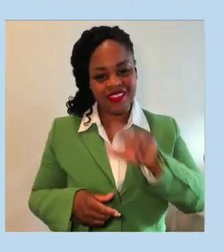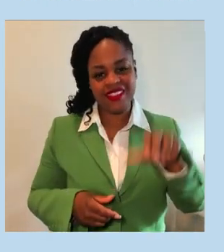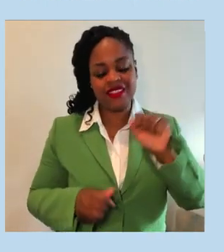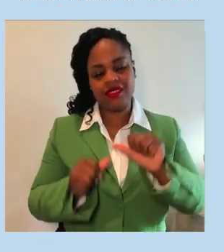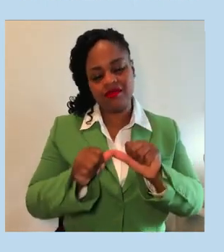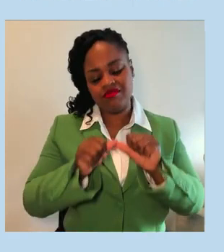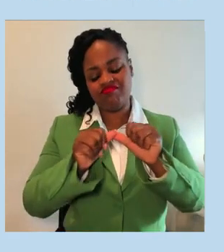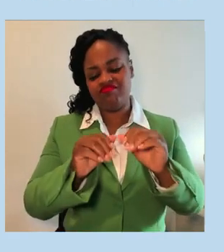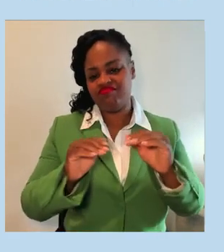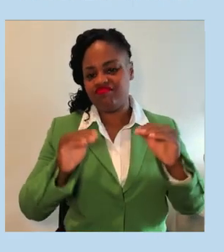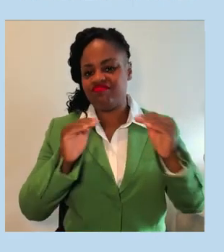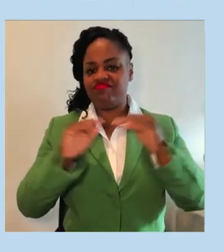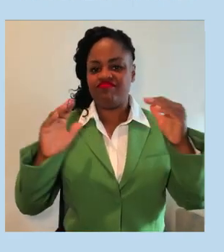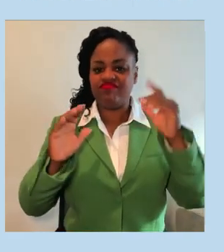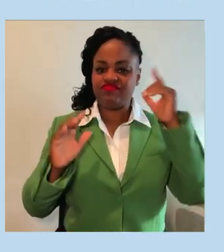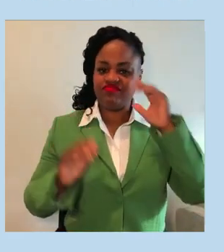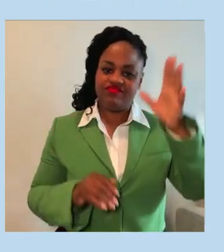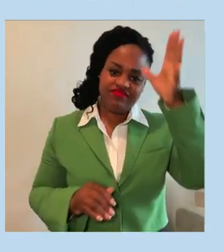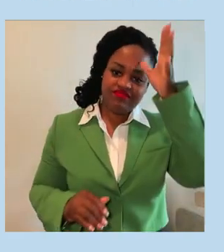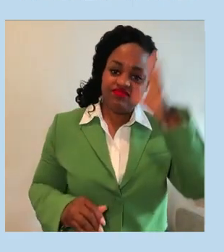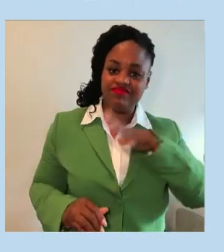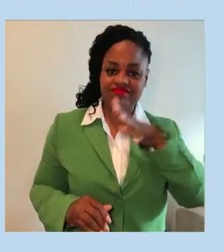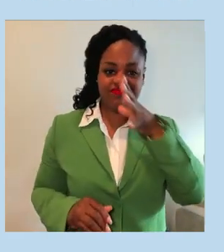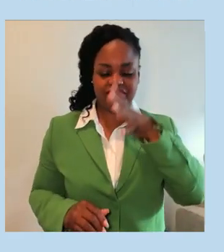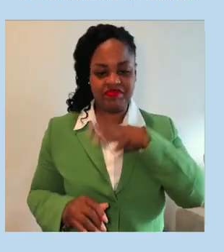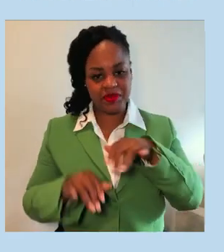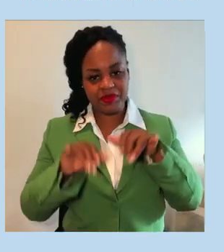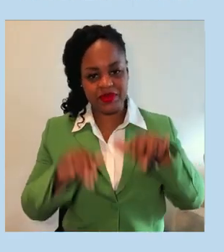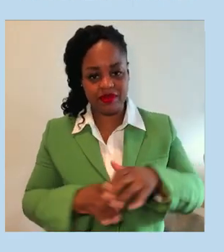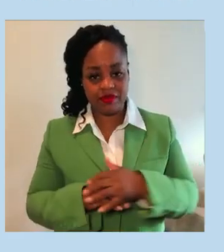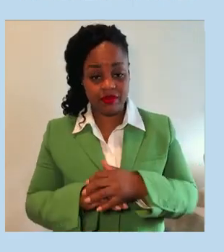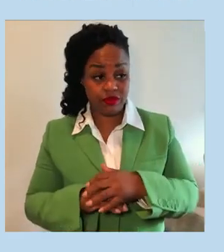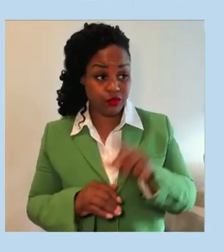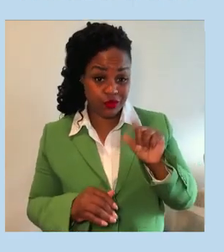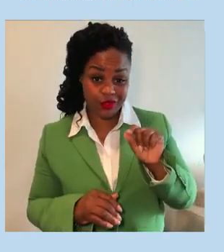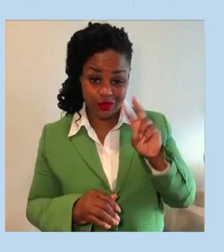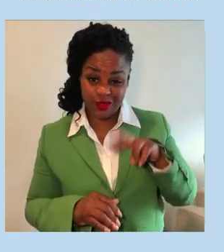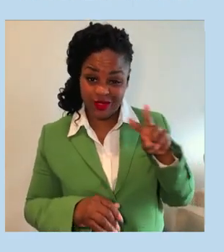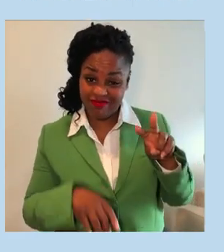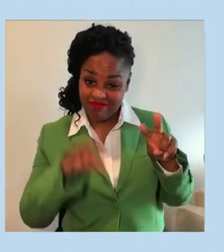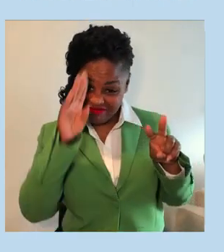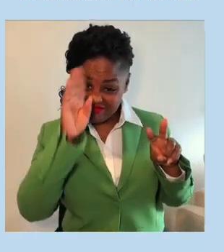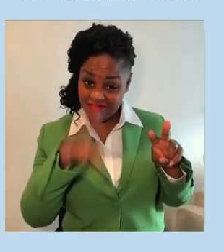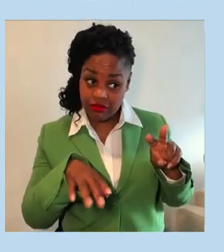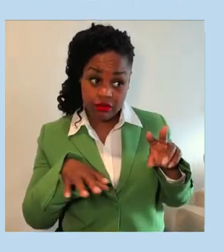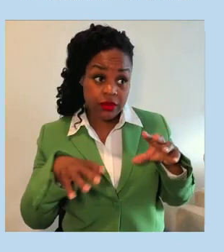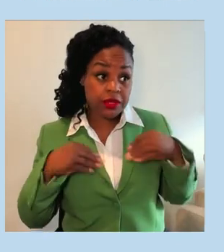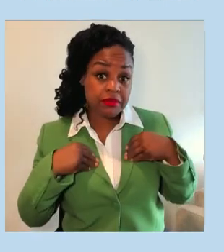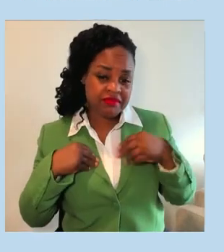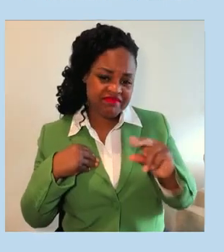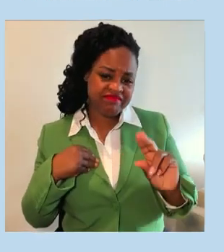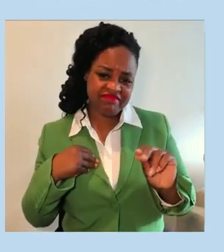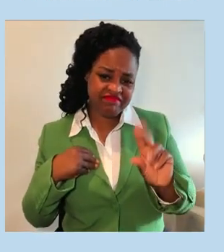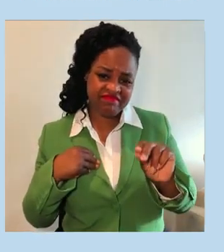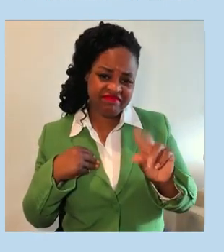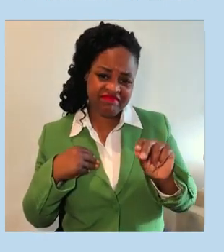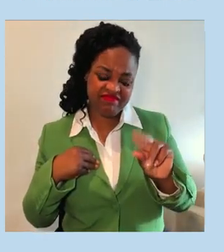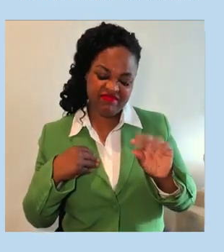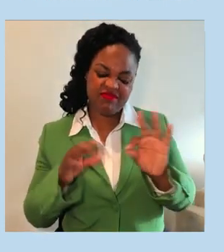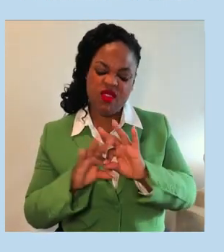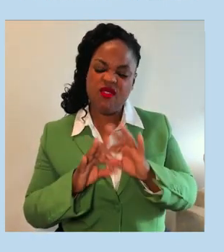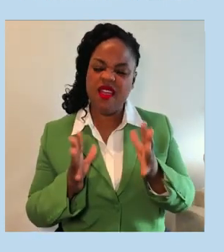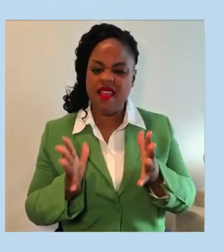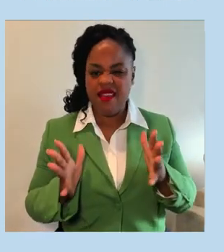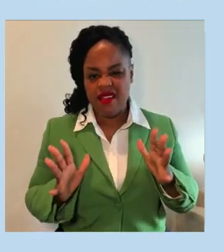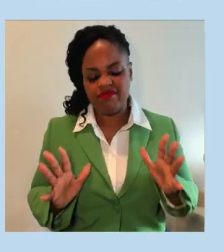simply unacceptable. We have to redouble our efforts to advance the status of women and girls around the world. To that end, I'm excited to preview